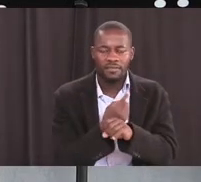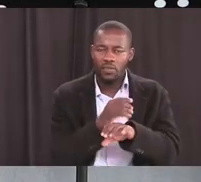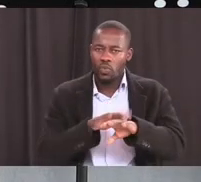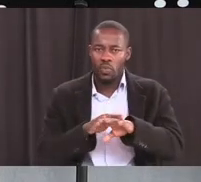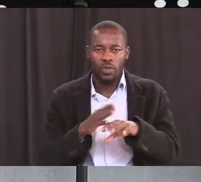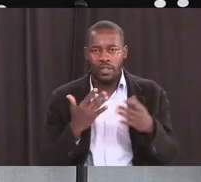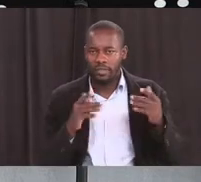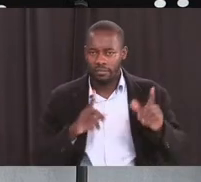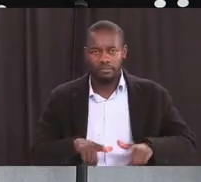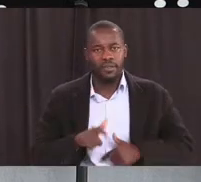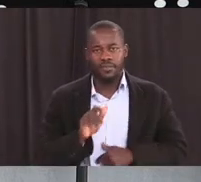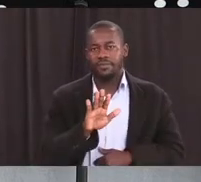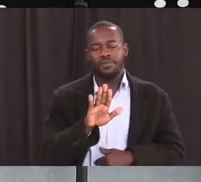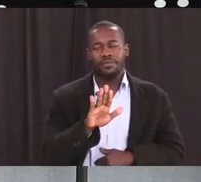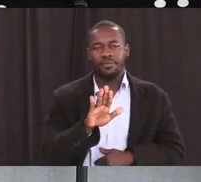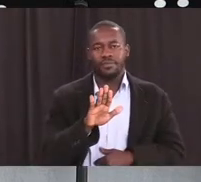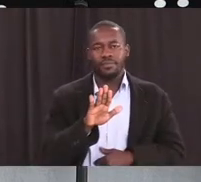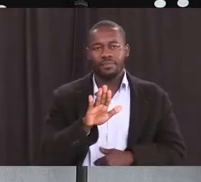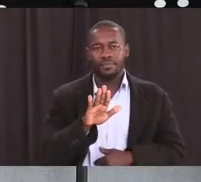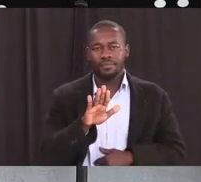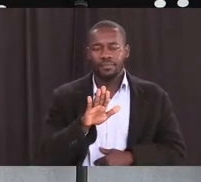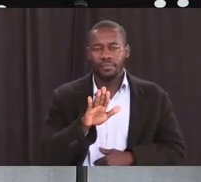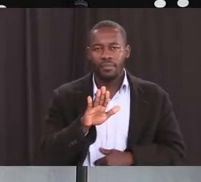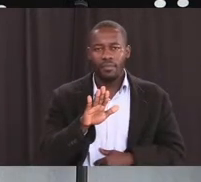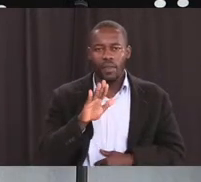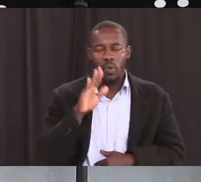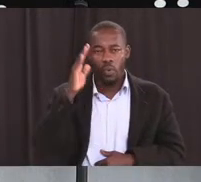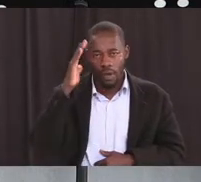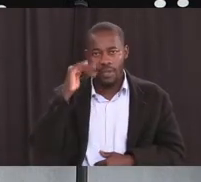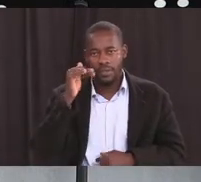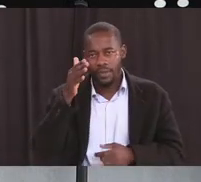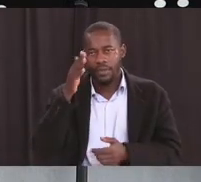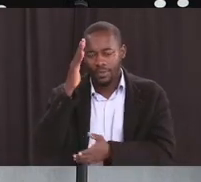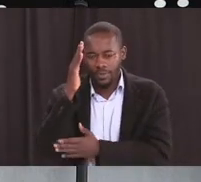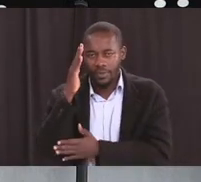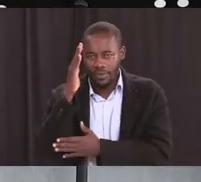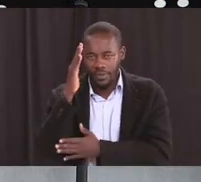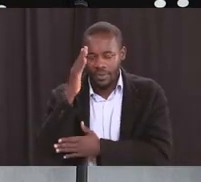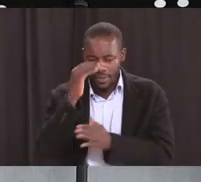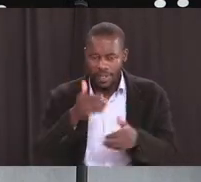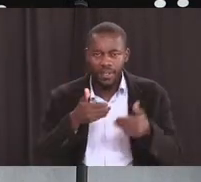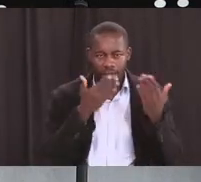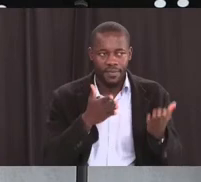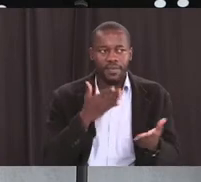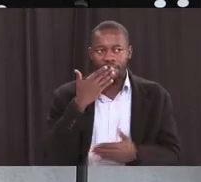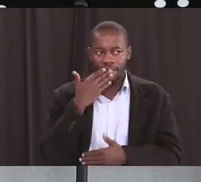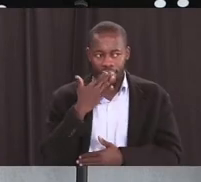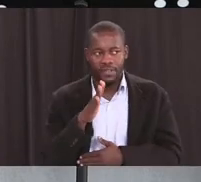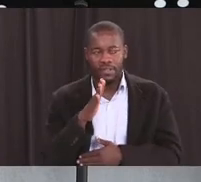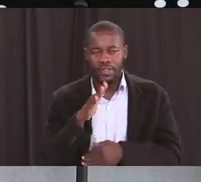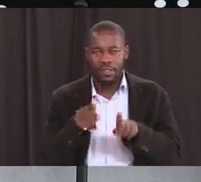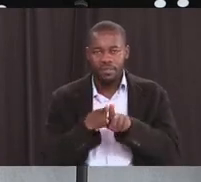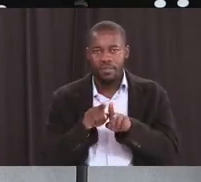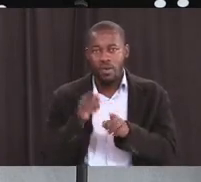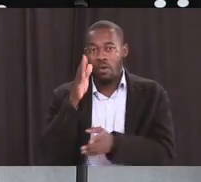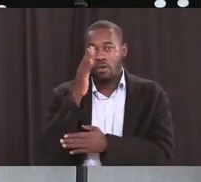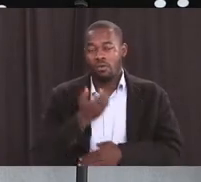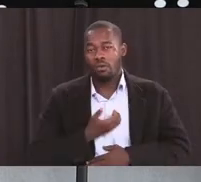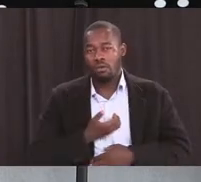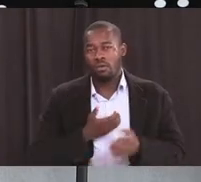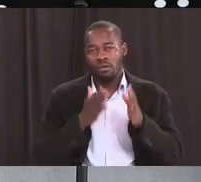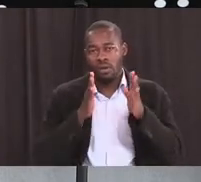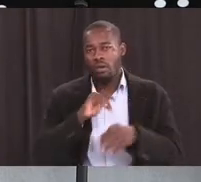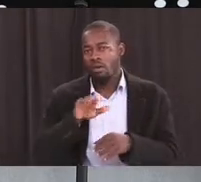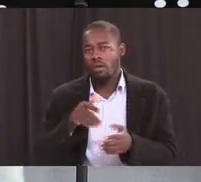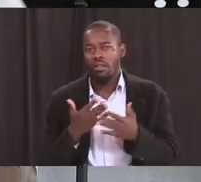to provide good things to you, but because he has already. And with that, I just want to invite James to share two more announcements, and then we'll